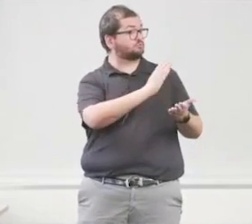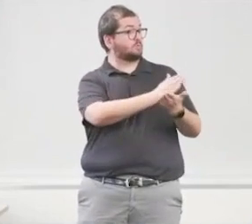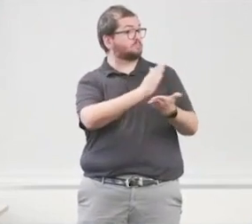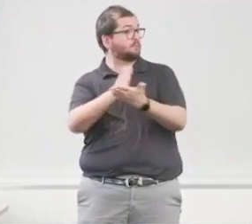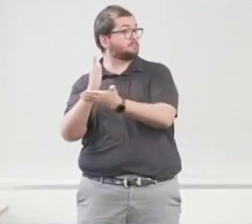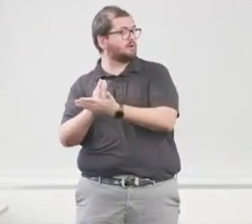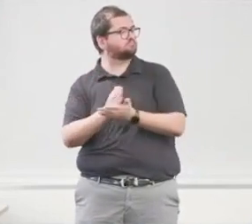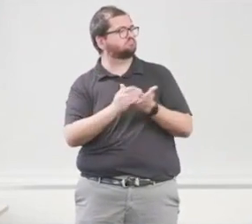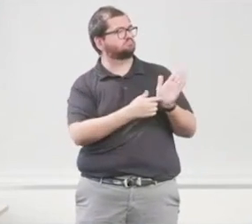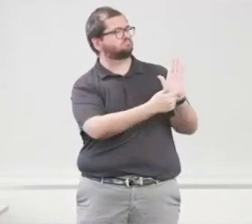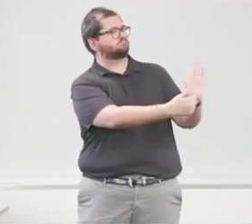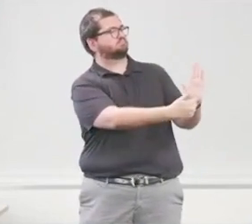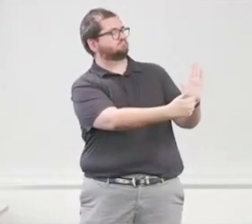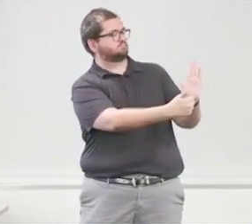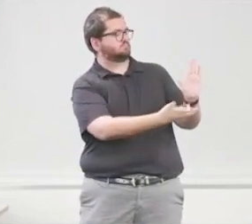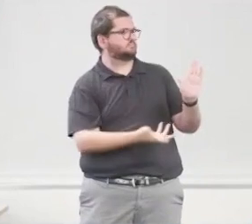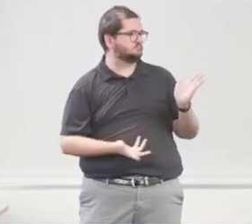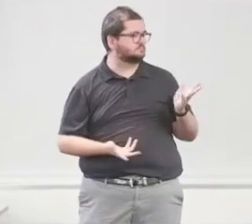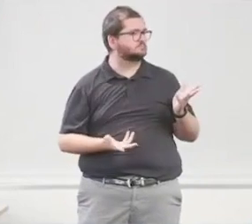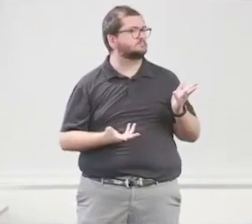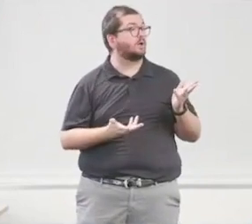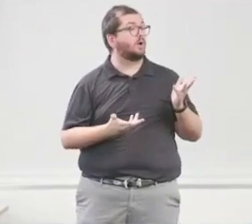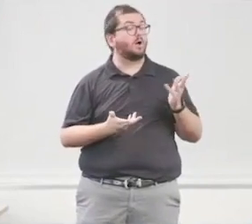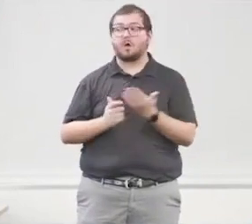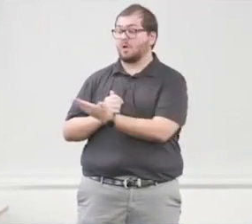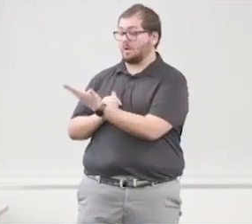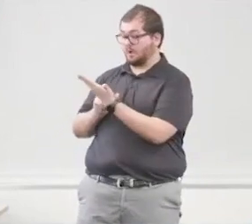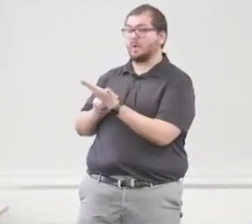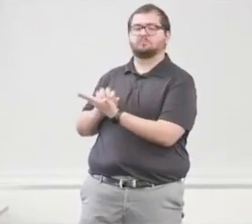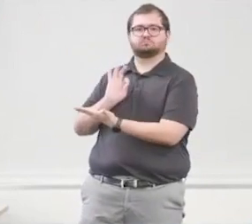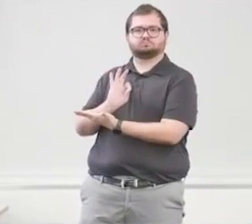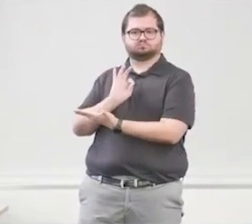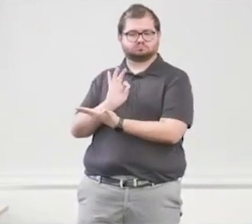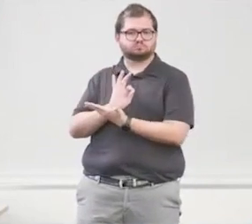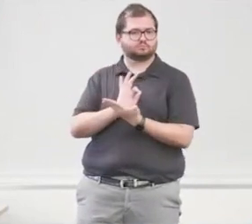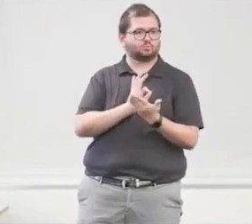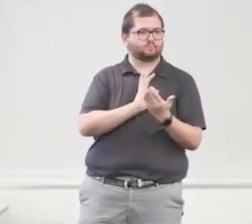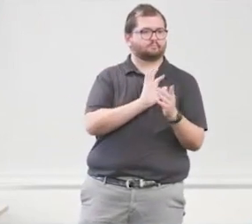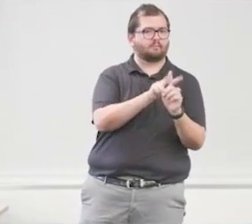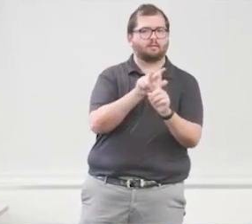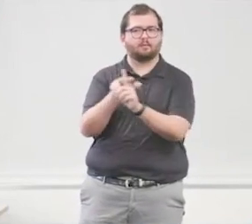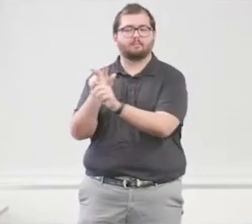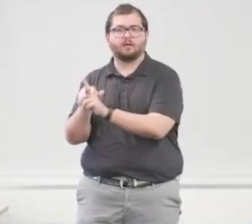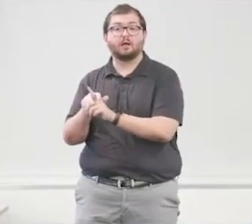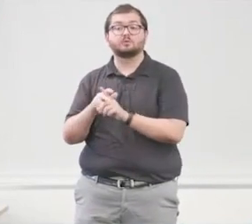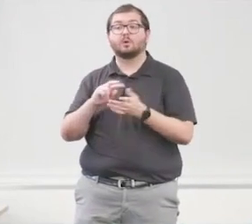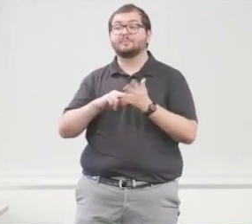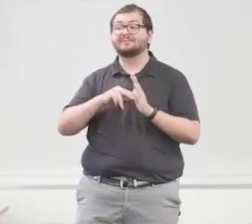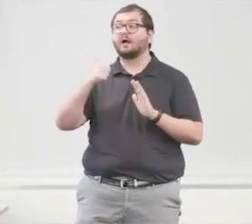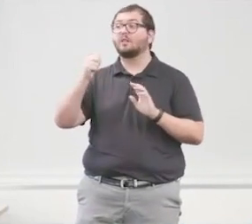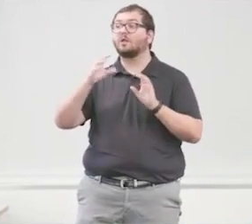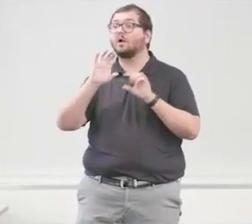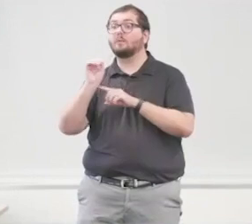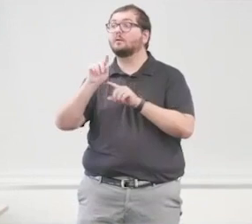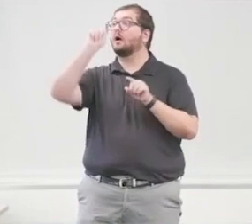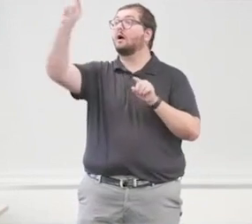controls and things like that. And then you can use that information, even from these other events that you read about and hear about, you can